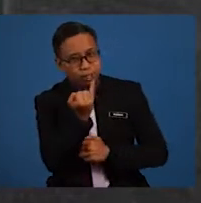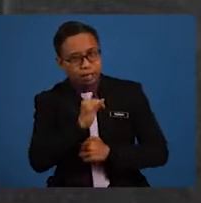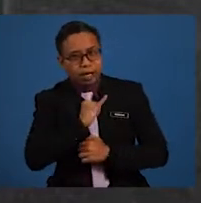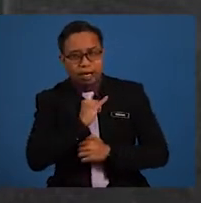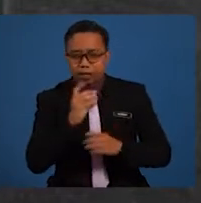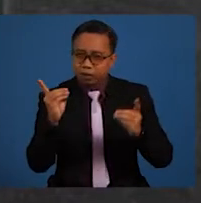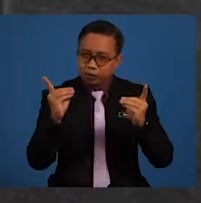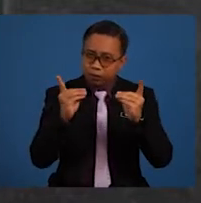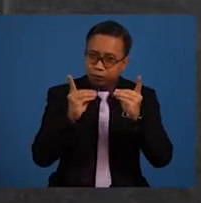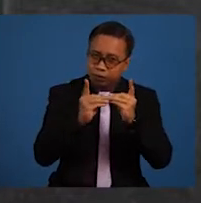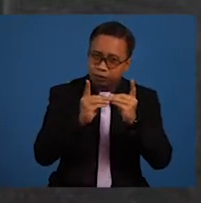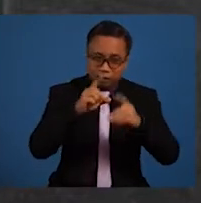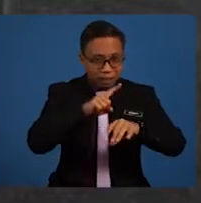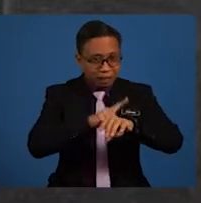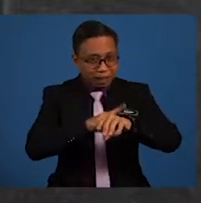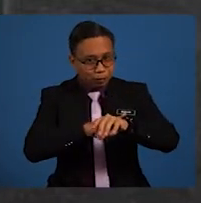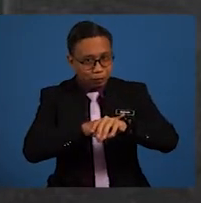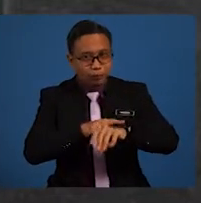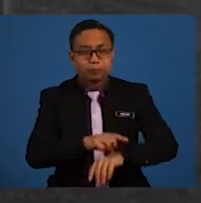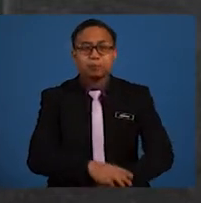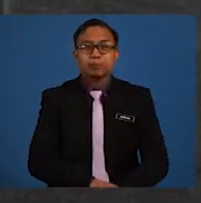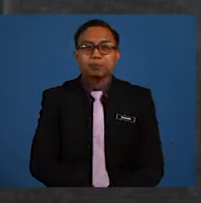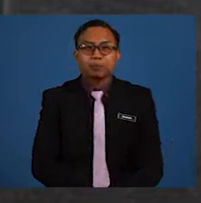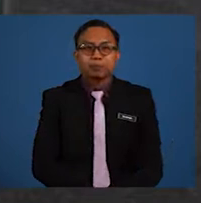I face the time we are apart.